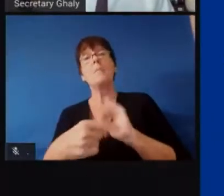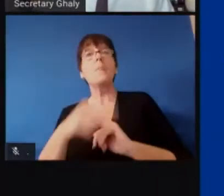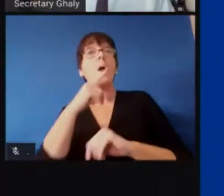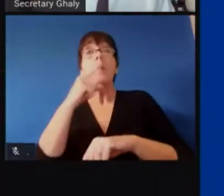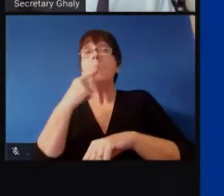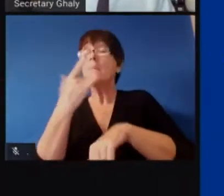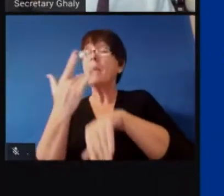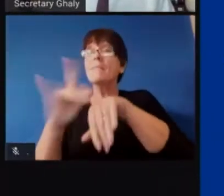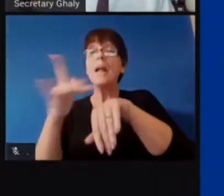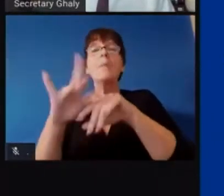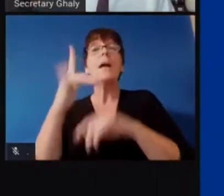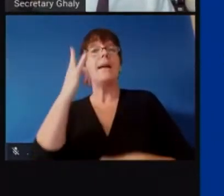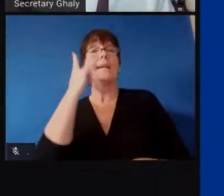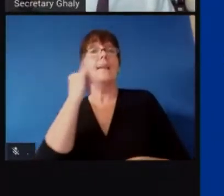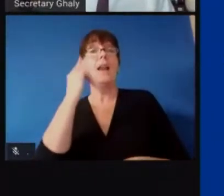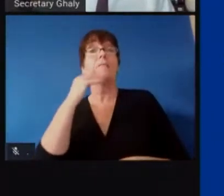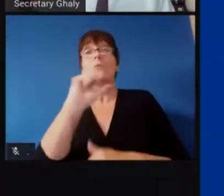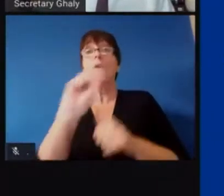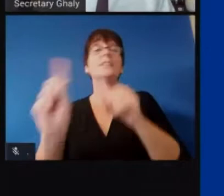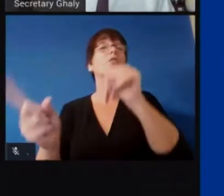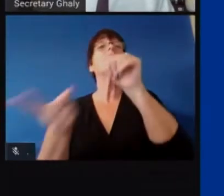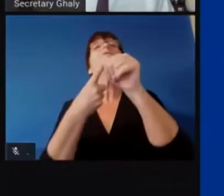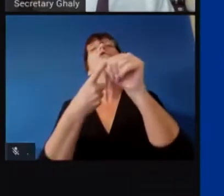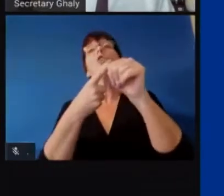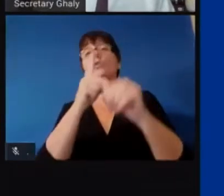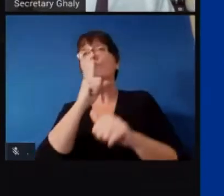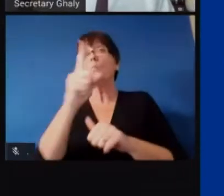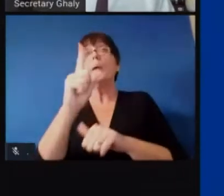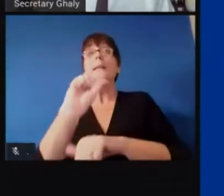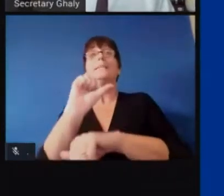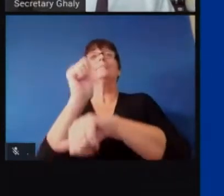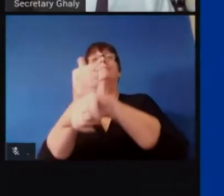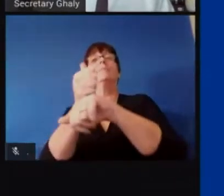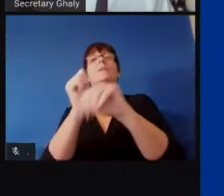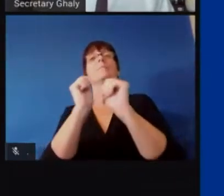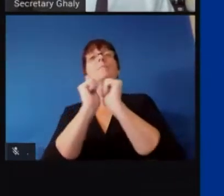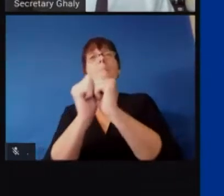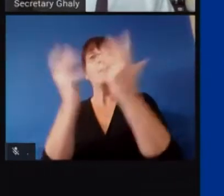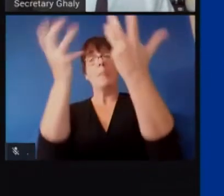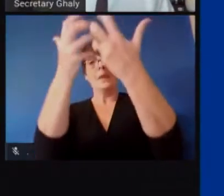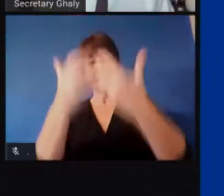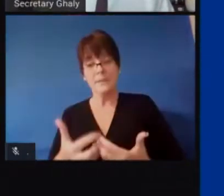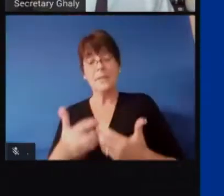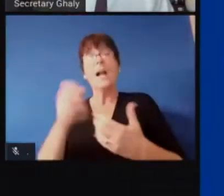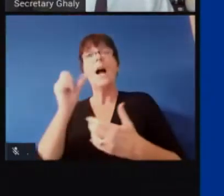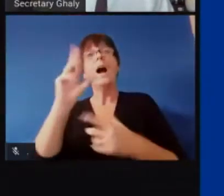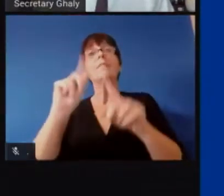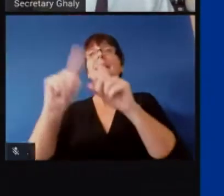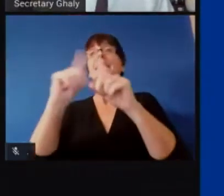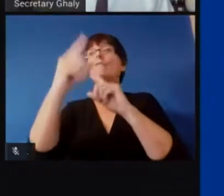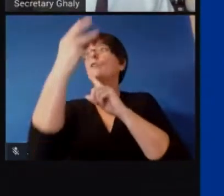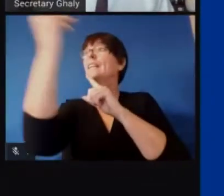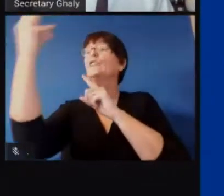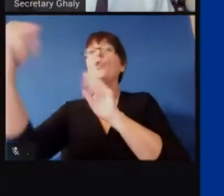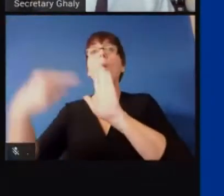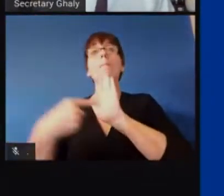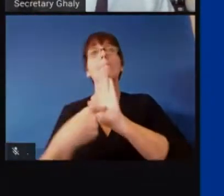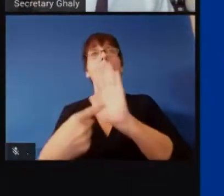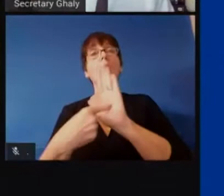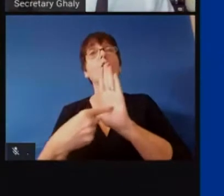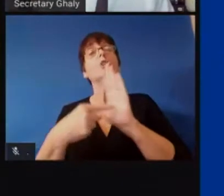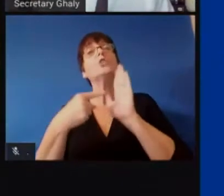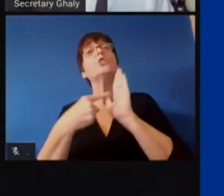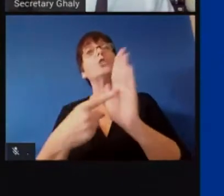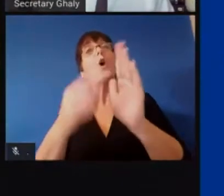available. California was the first to really put together an ensemble of external models to show the forecasts